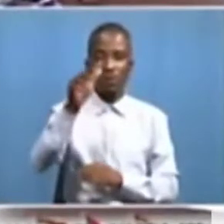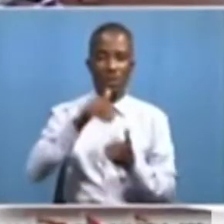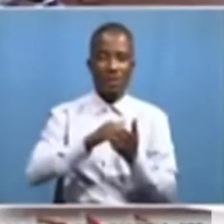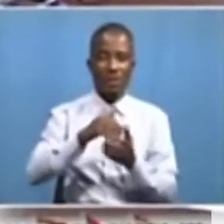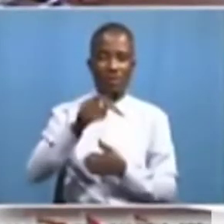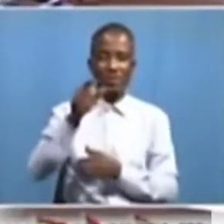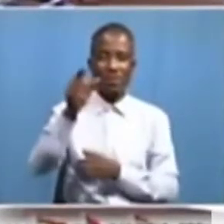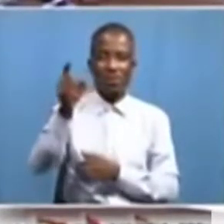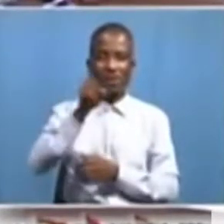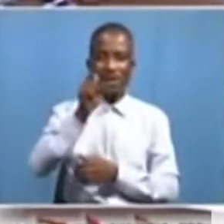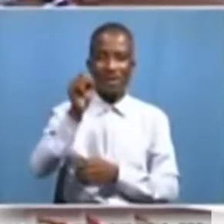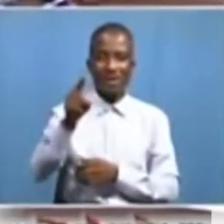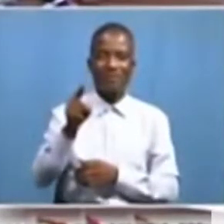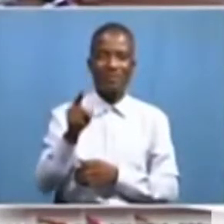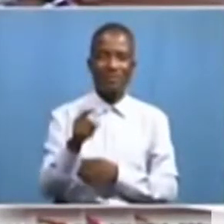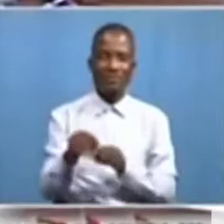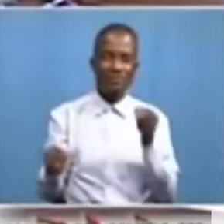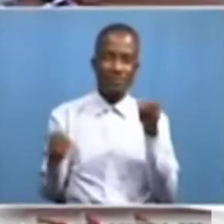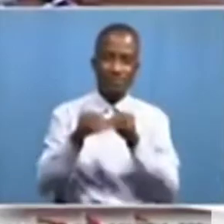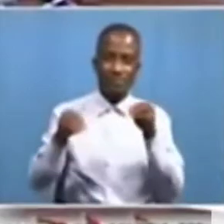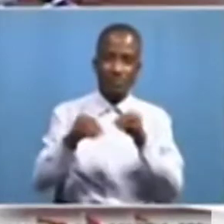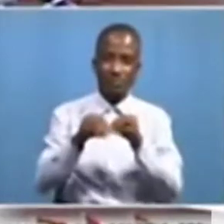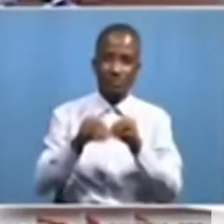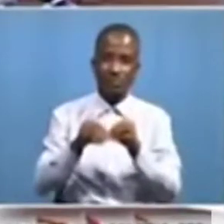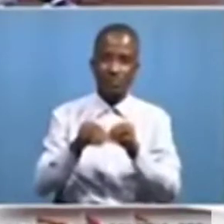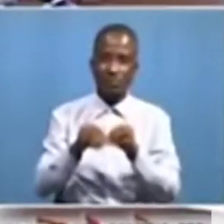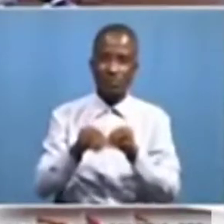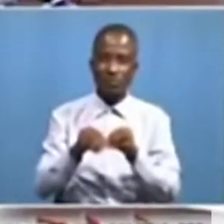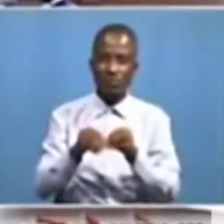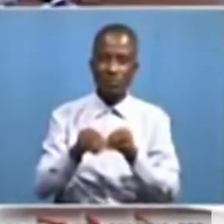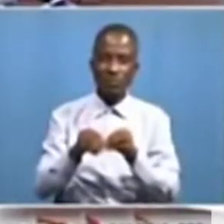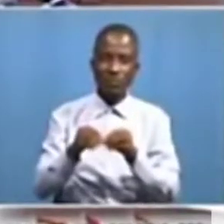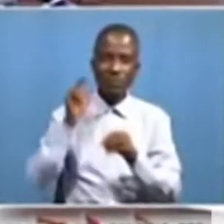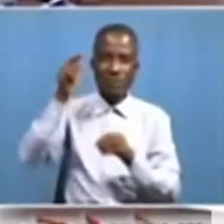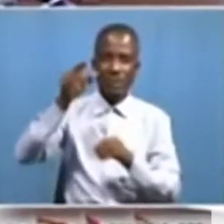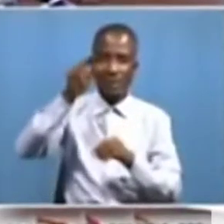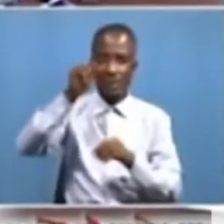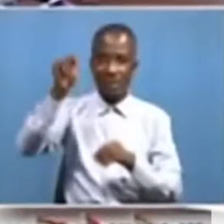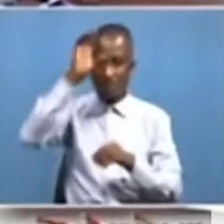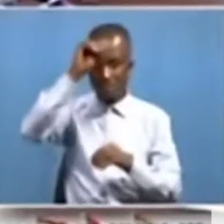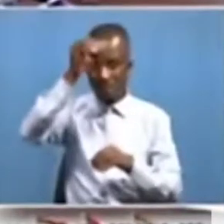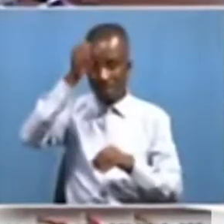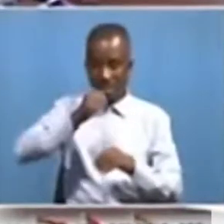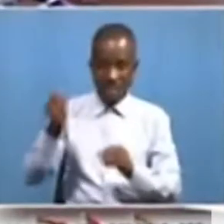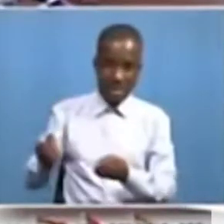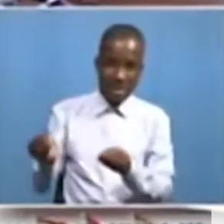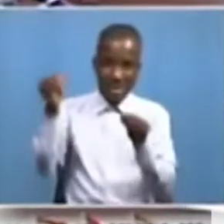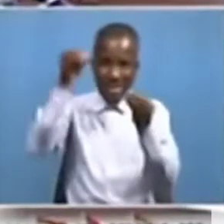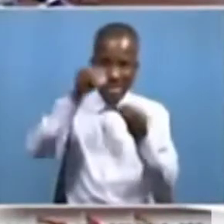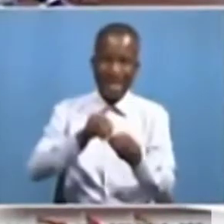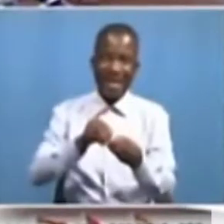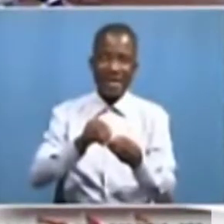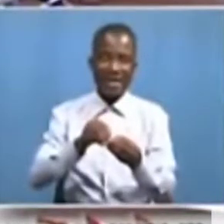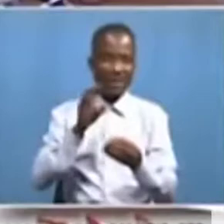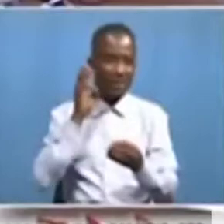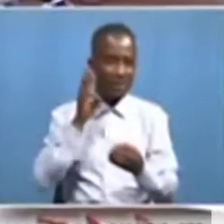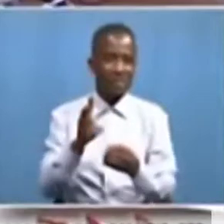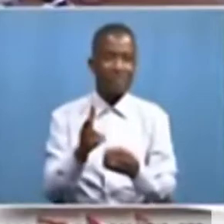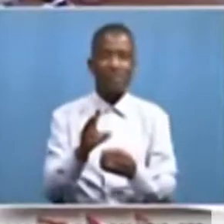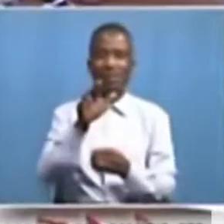13,121,111. So adding the total valid votes from Techima and South will give a national valid votes cast